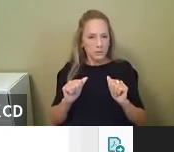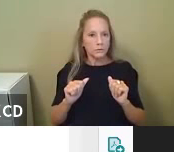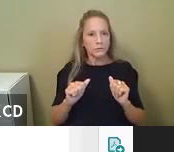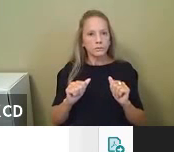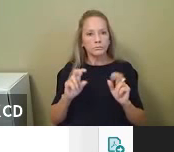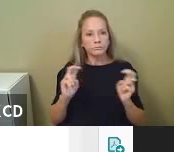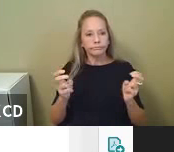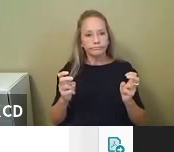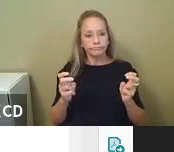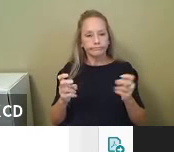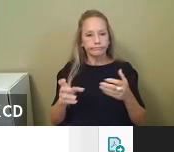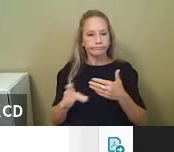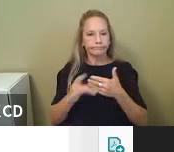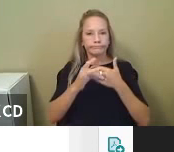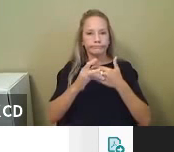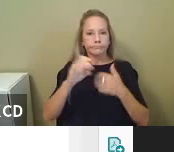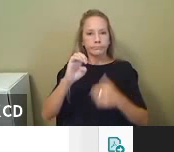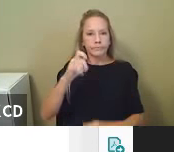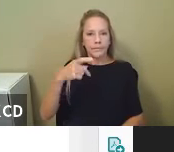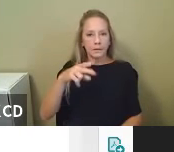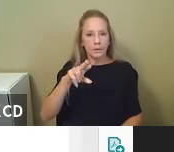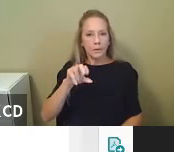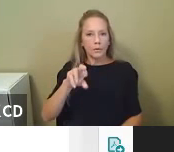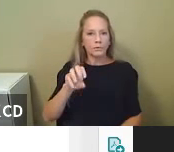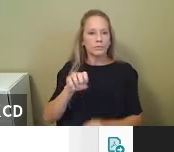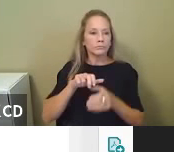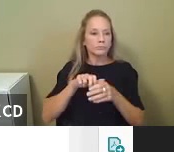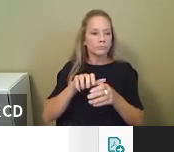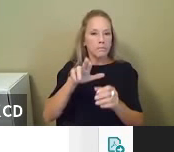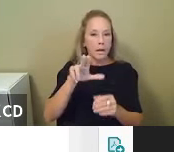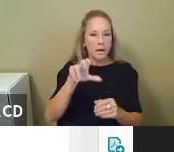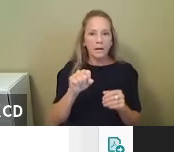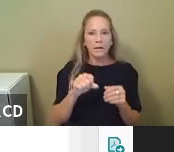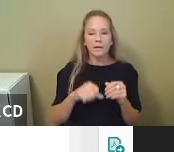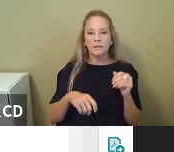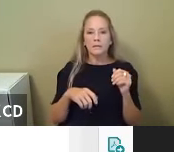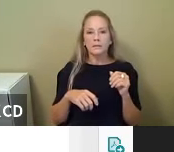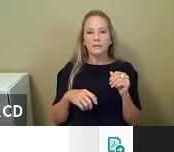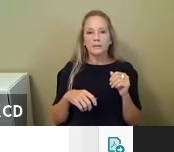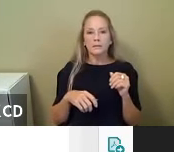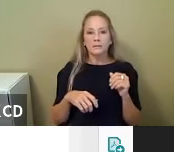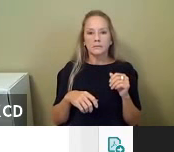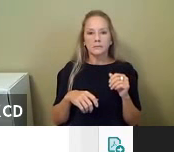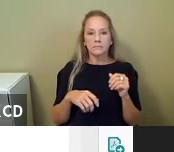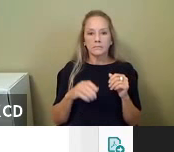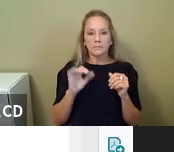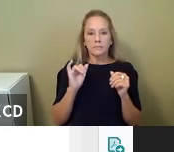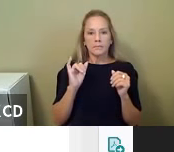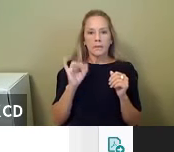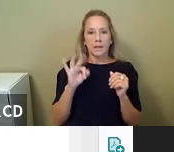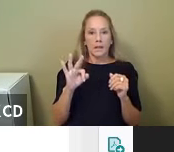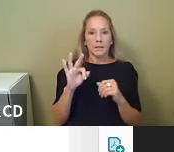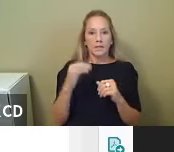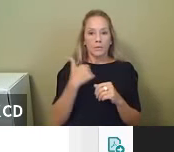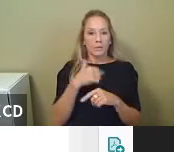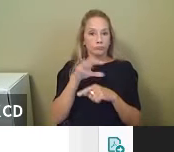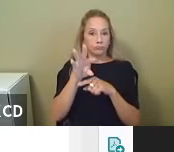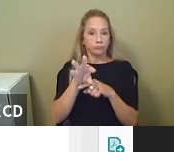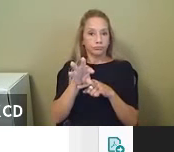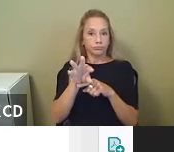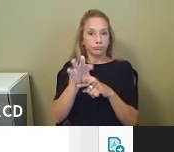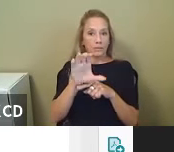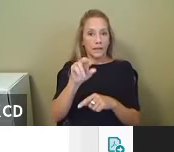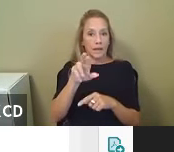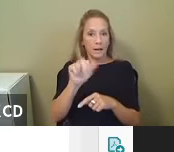those, and after school activities on the bus, they're going to, when there's cameras available, they're looking at those on the bus to see who is sitting around